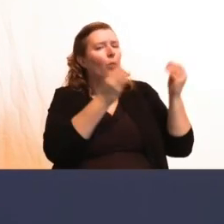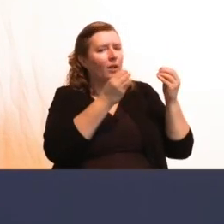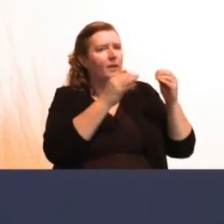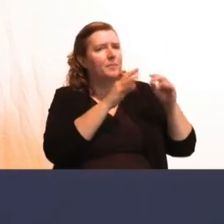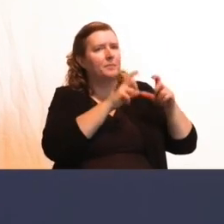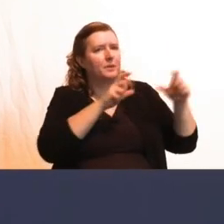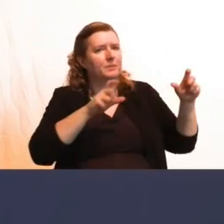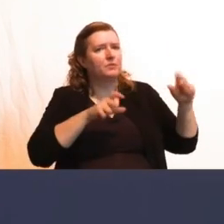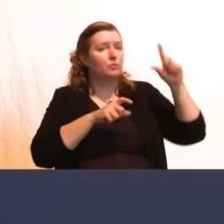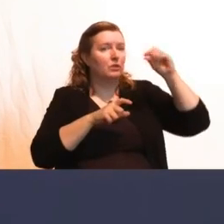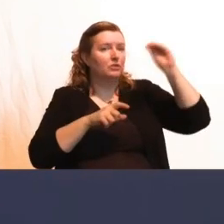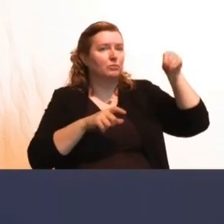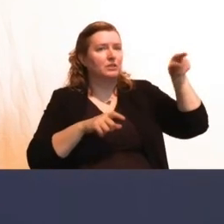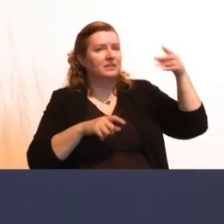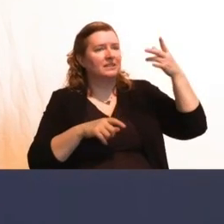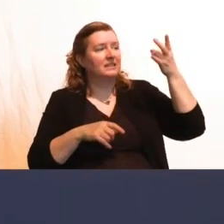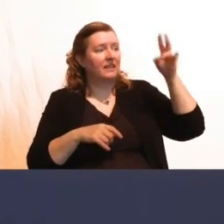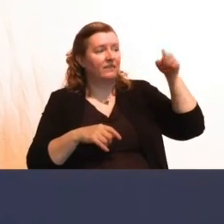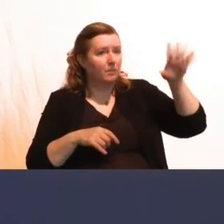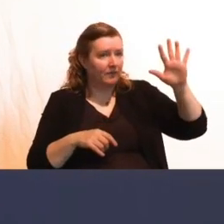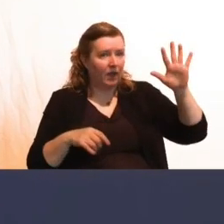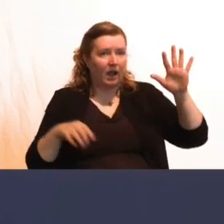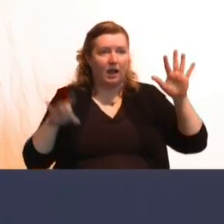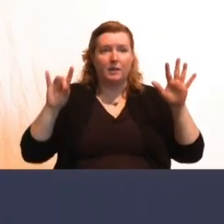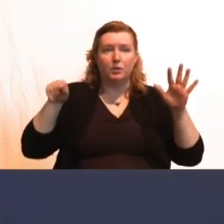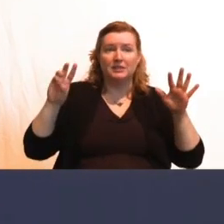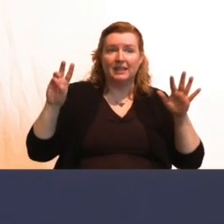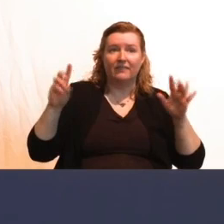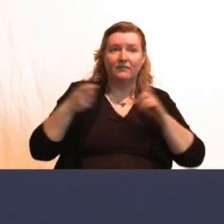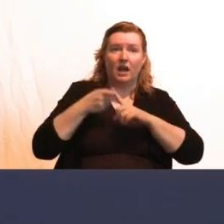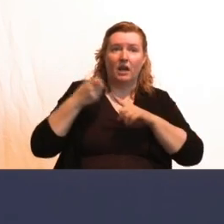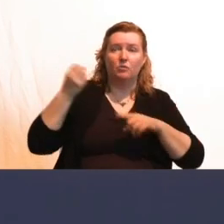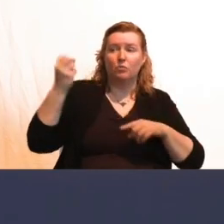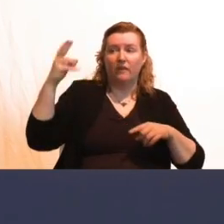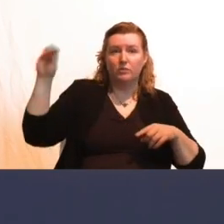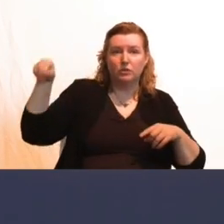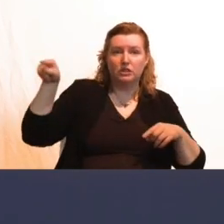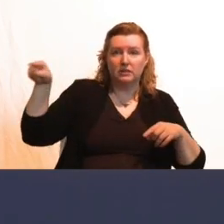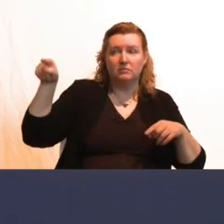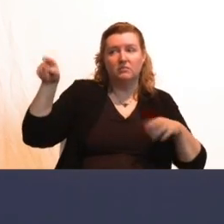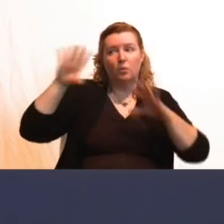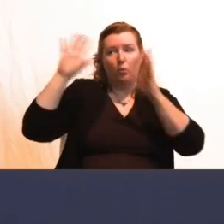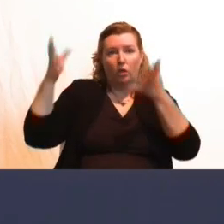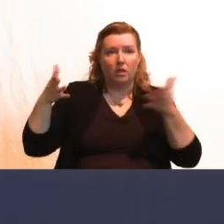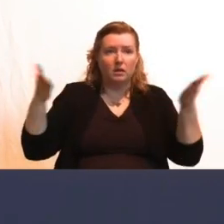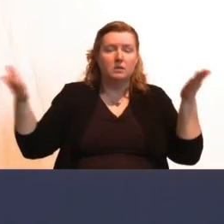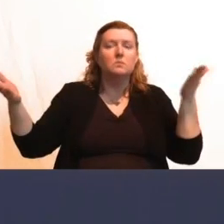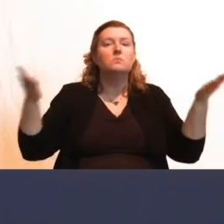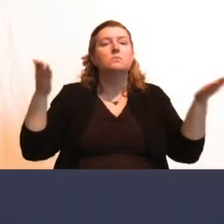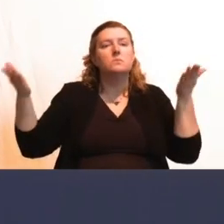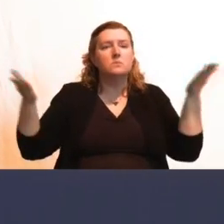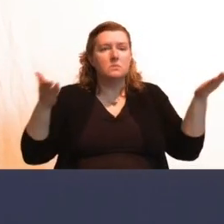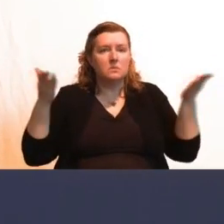So 17.5 out of 20 is better than 8.6 out of 12, and neither one of them is where we want to be.